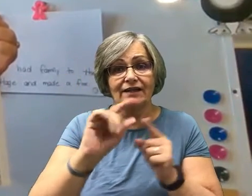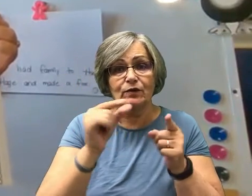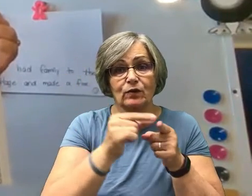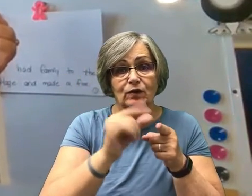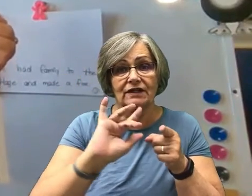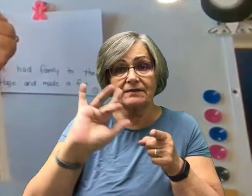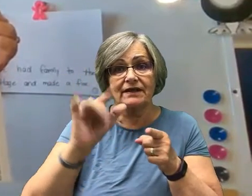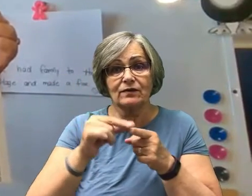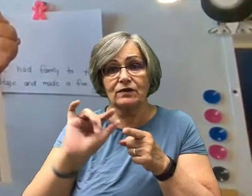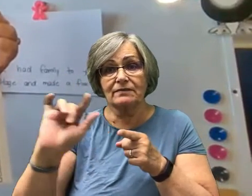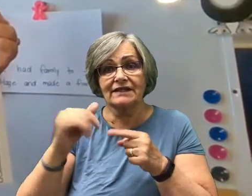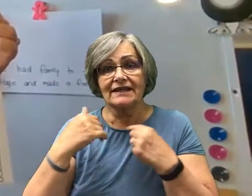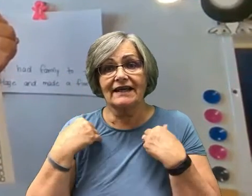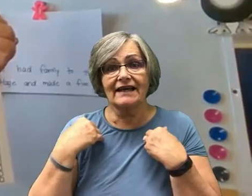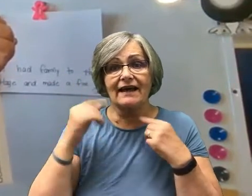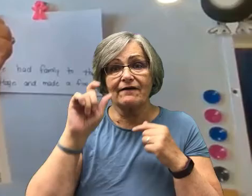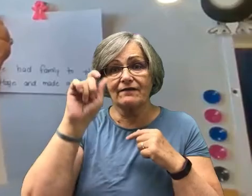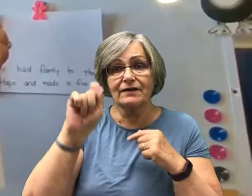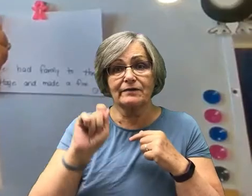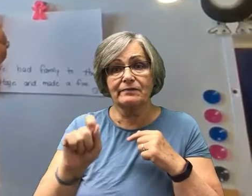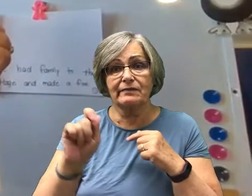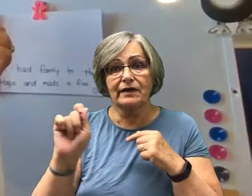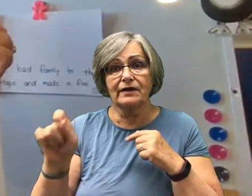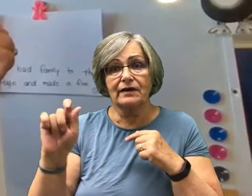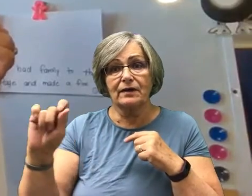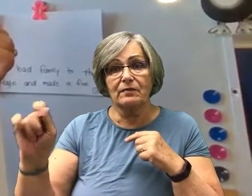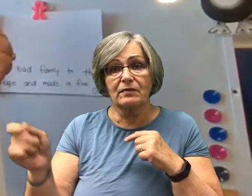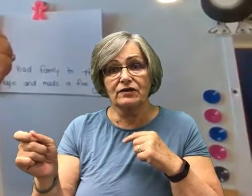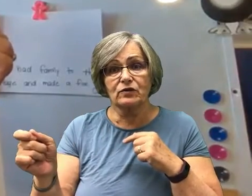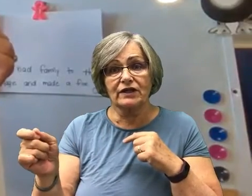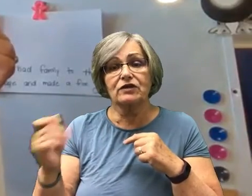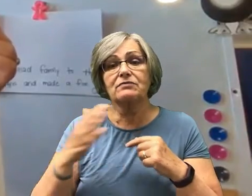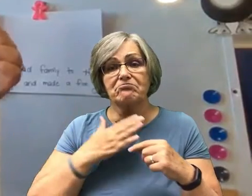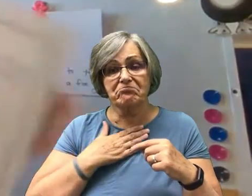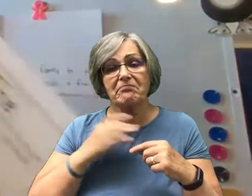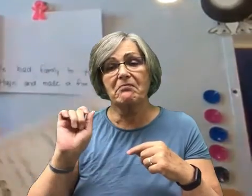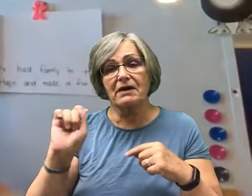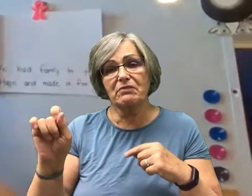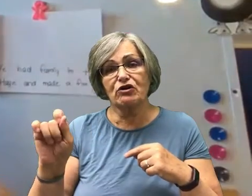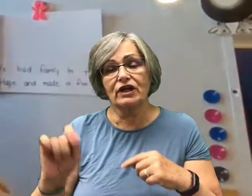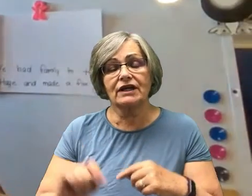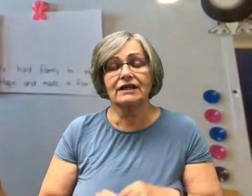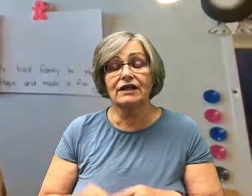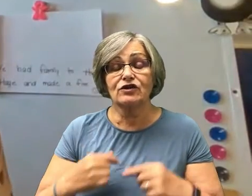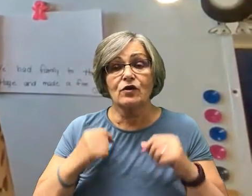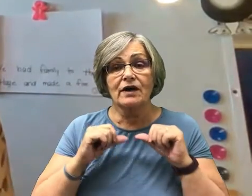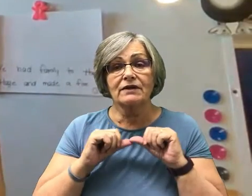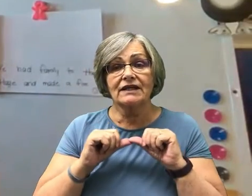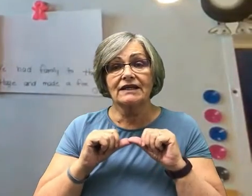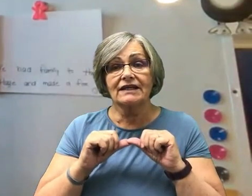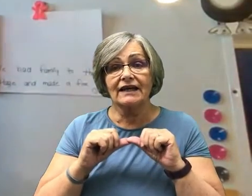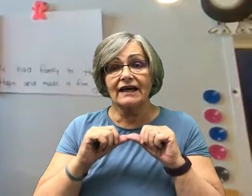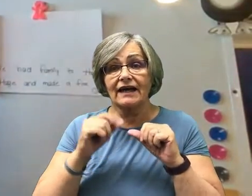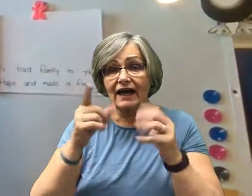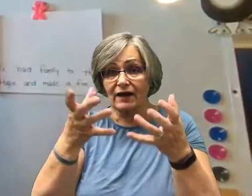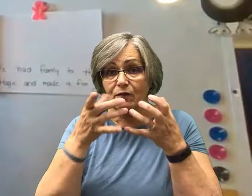I added spaces, and I have punctuation at the end of my sentence, which is a period. Okay, so I'm going to